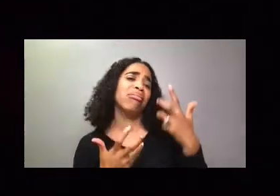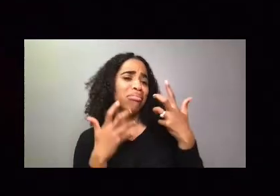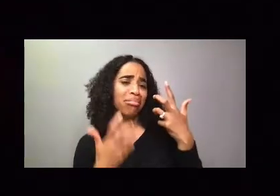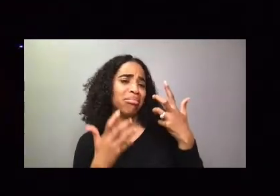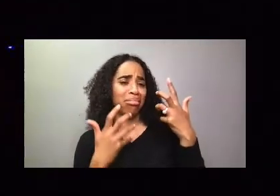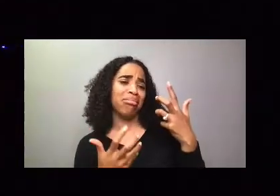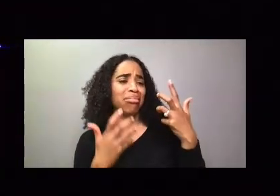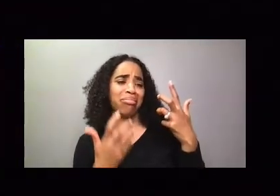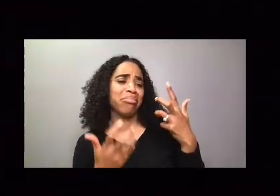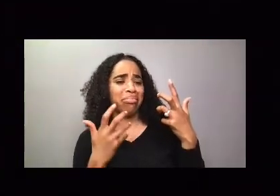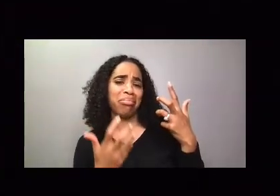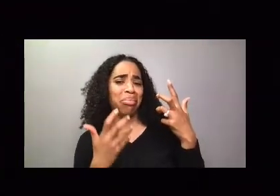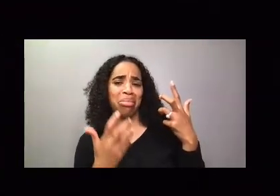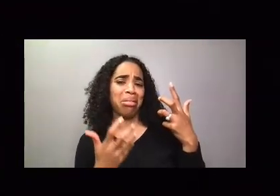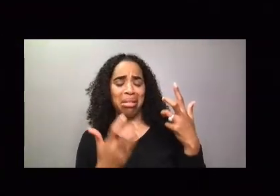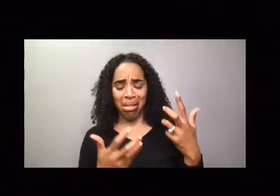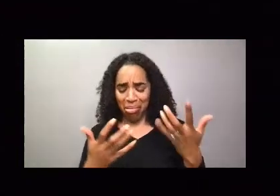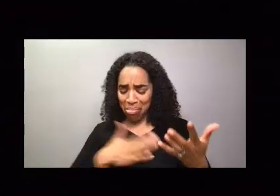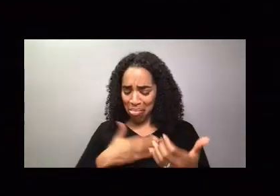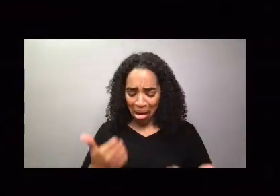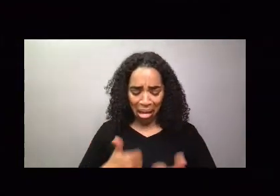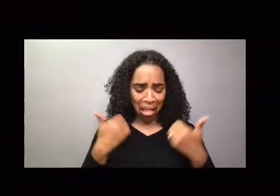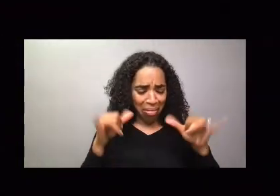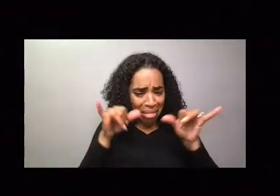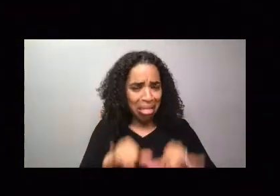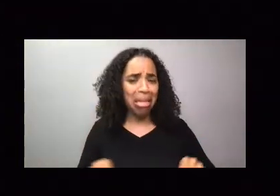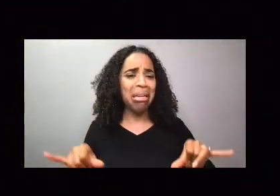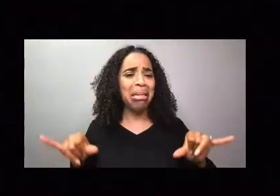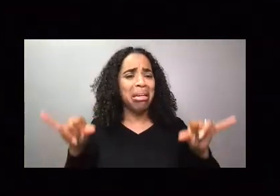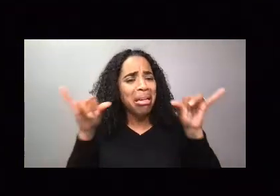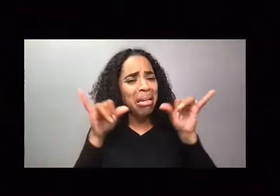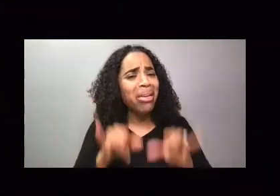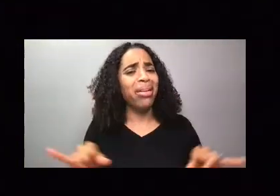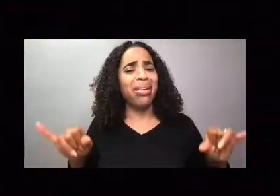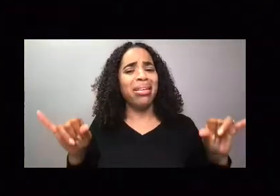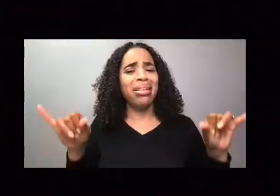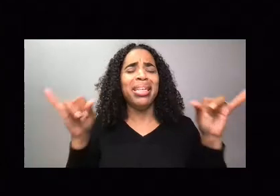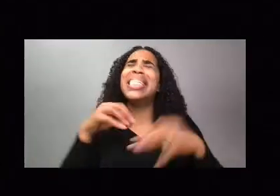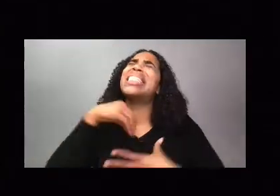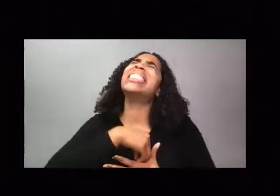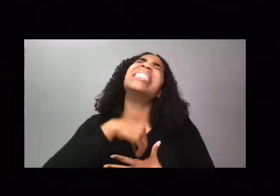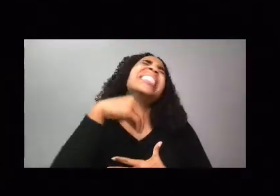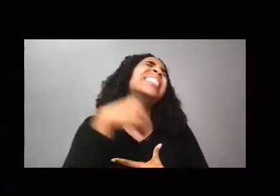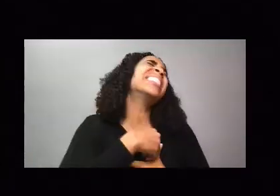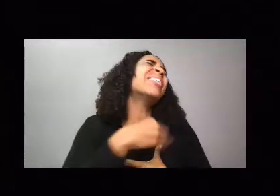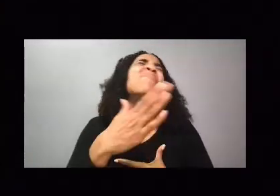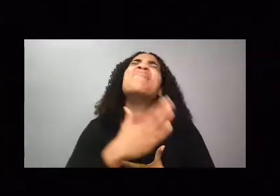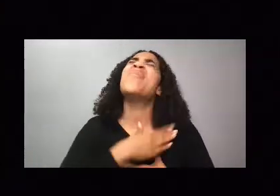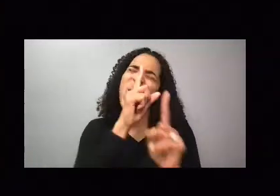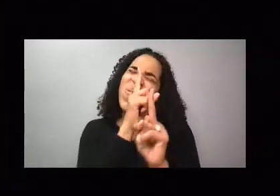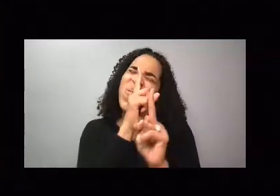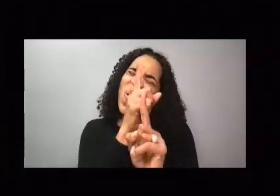I haven't gone far from the starting line, but deep down inside, where it counts,